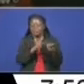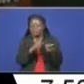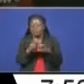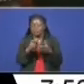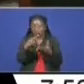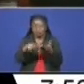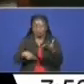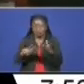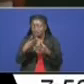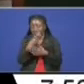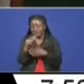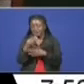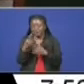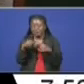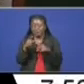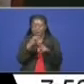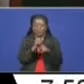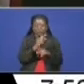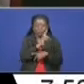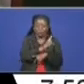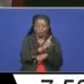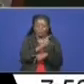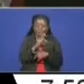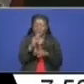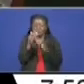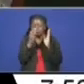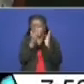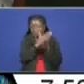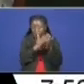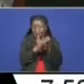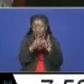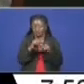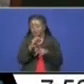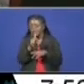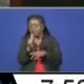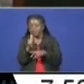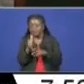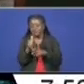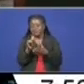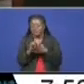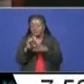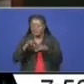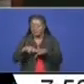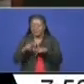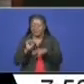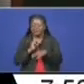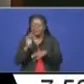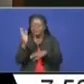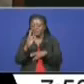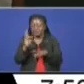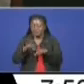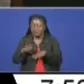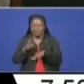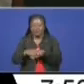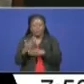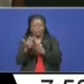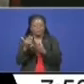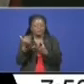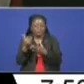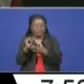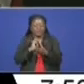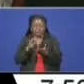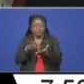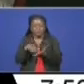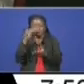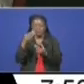to just go from one aspect to the next. That's a seat that I've never sit on before, and so I'm learning